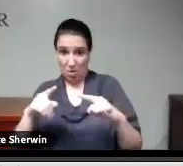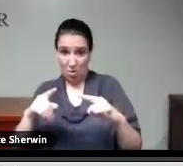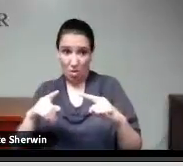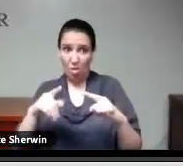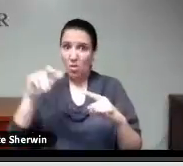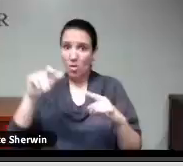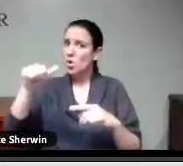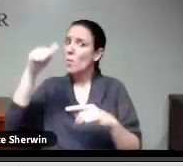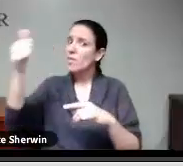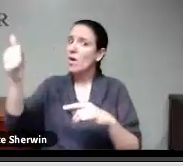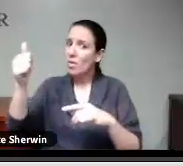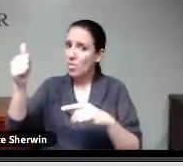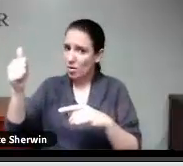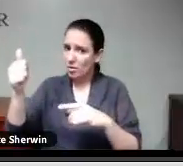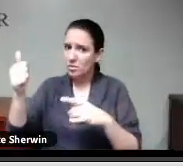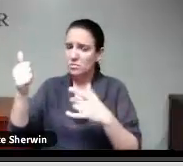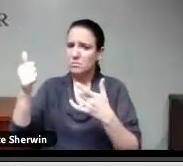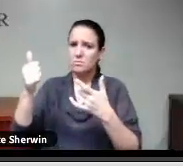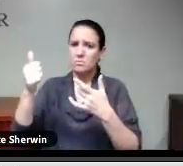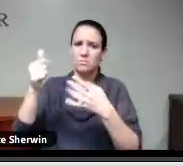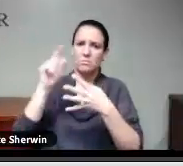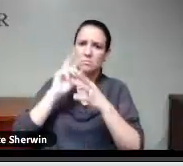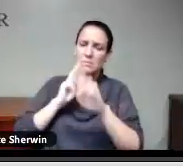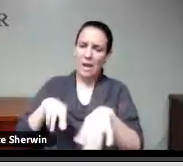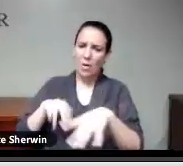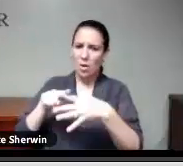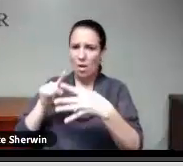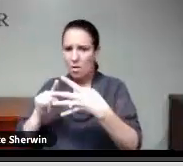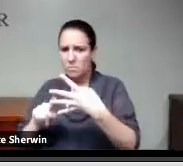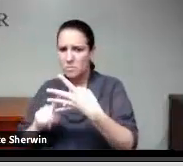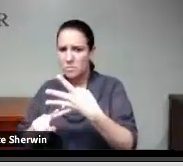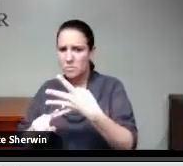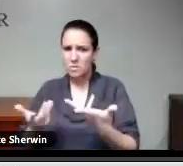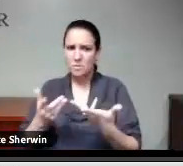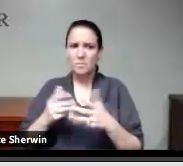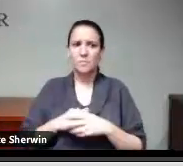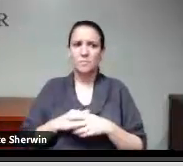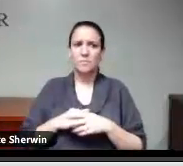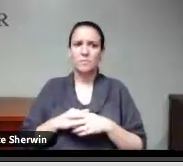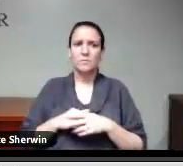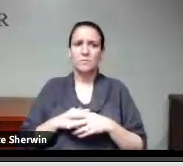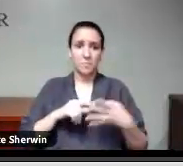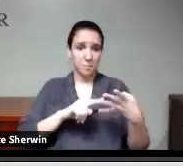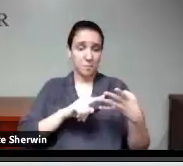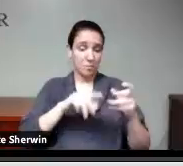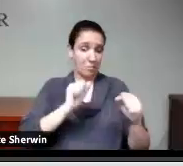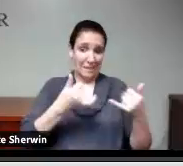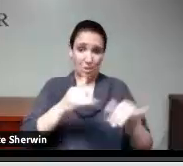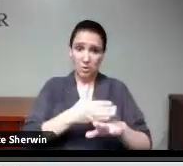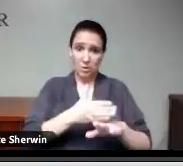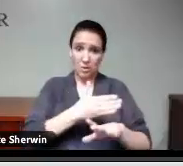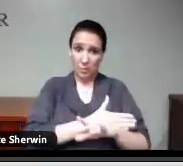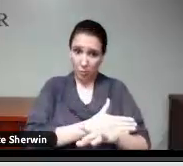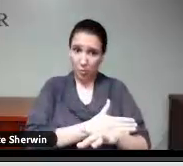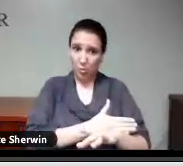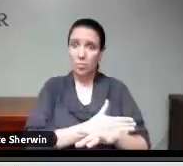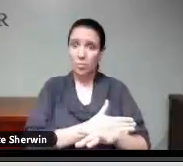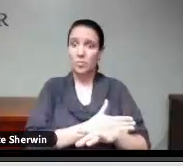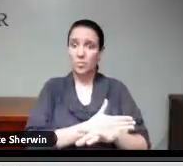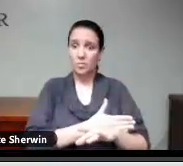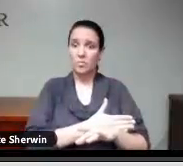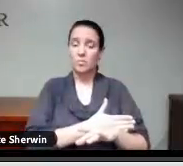will go about evaluating before we develop the programs? Are there areas for improvement and enhancement? This third question is